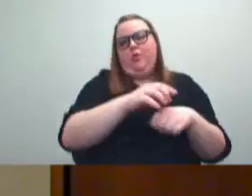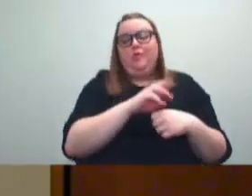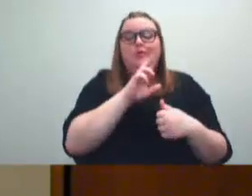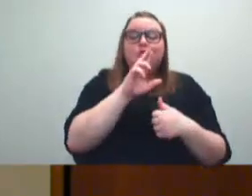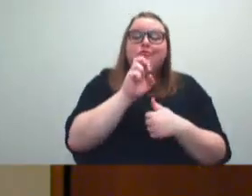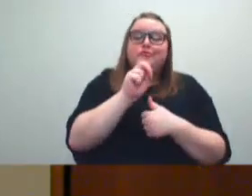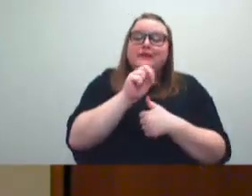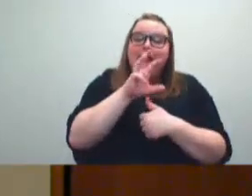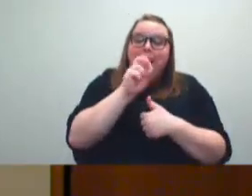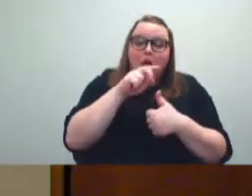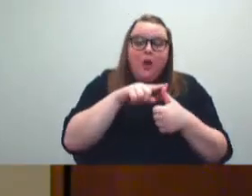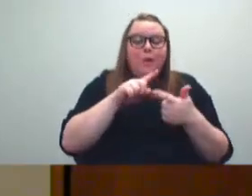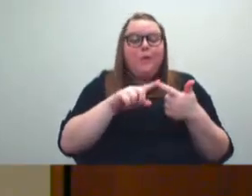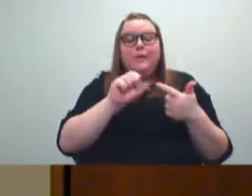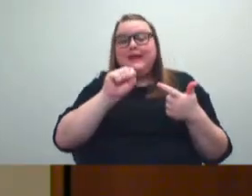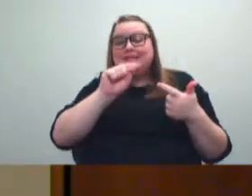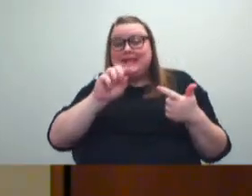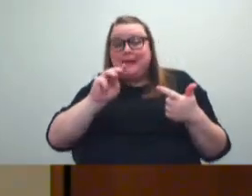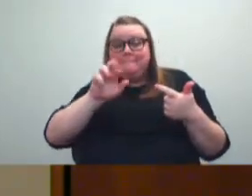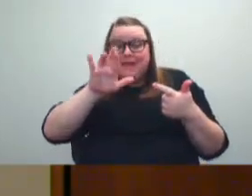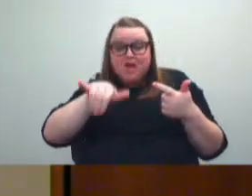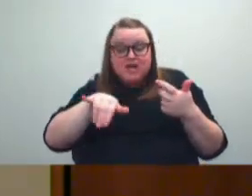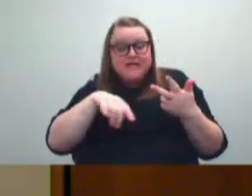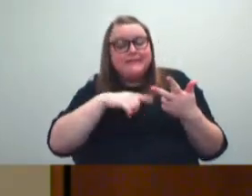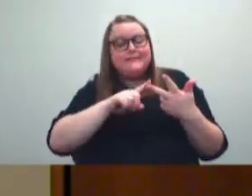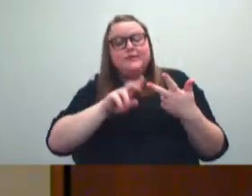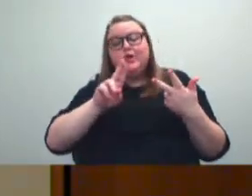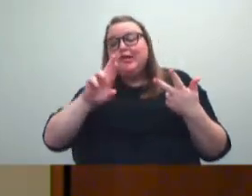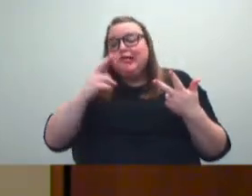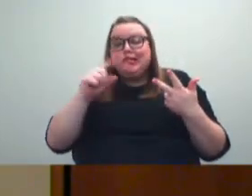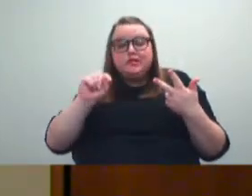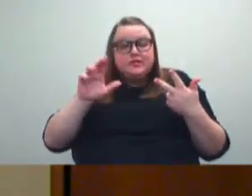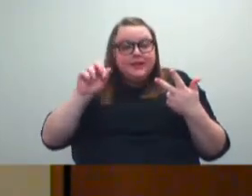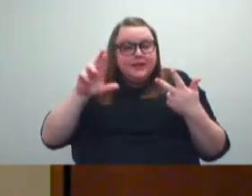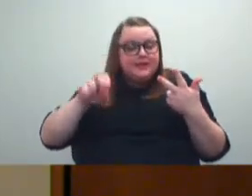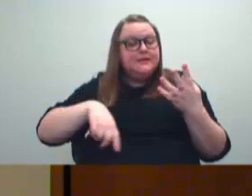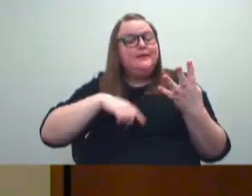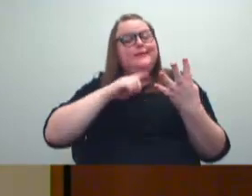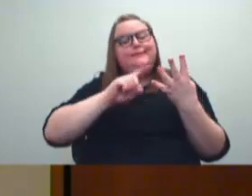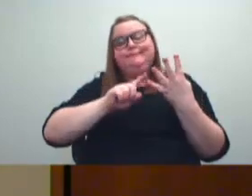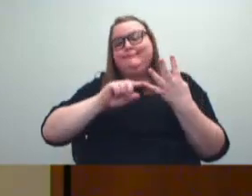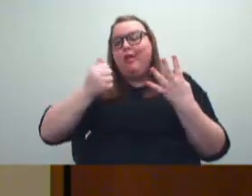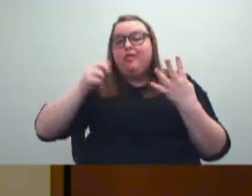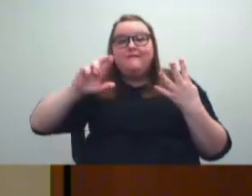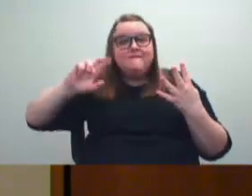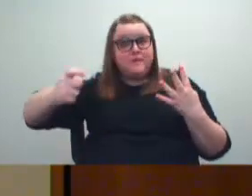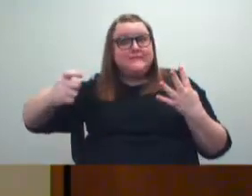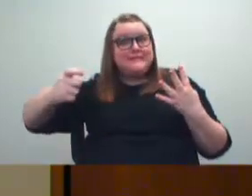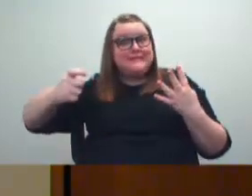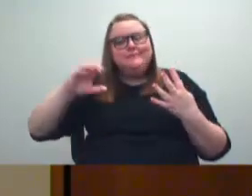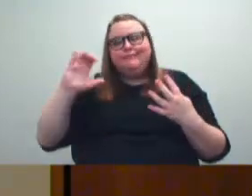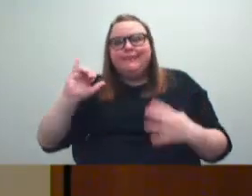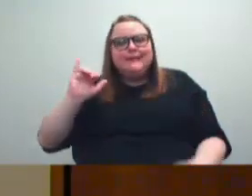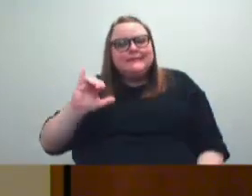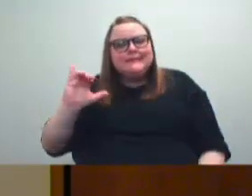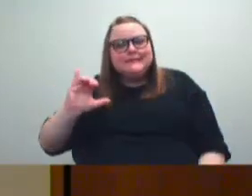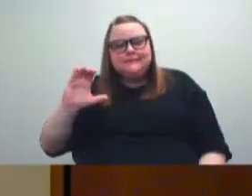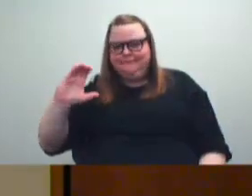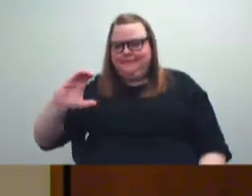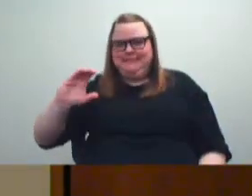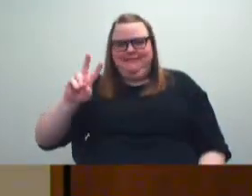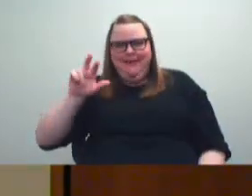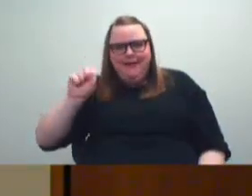have, some of the providers or pharmacy locations like CVS and Walmart, and you can click on those and you